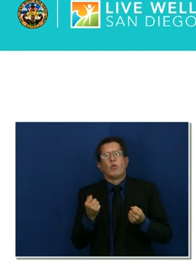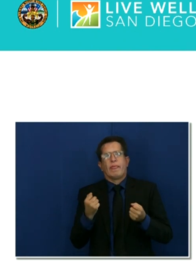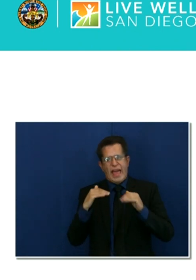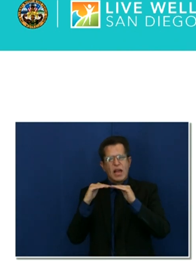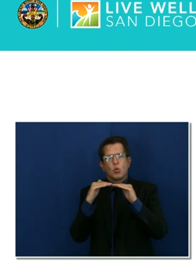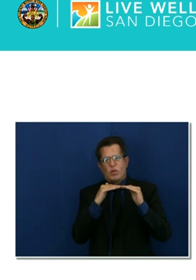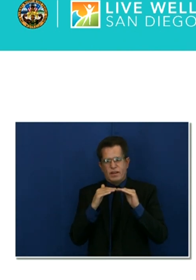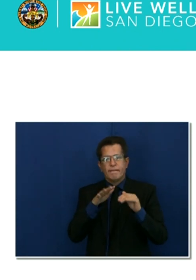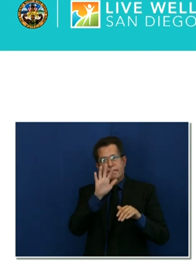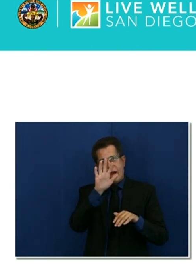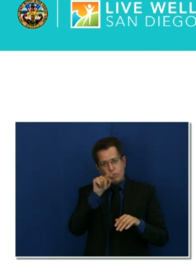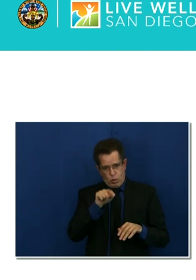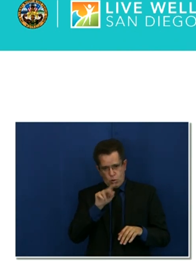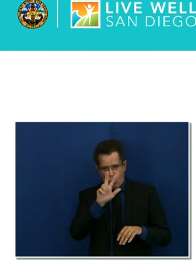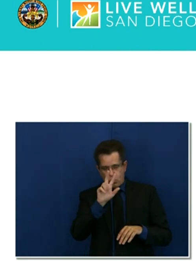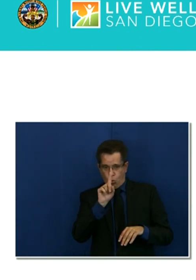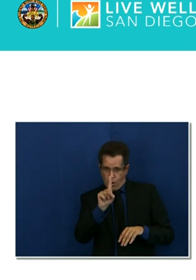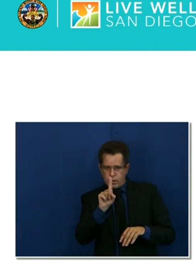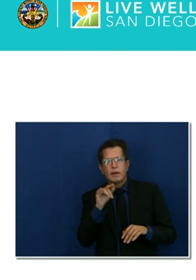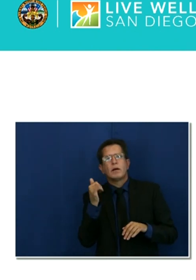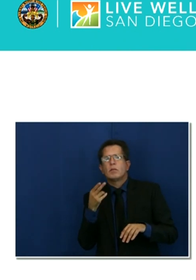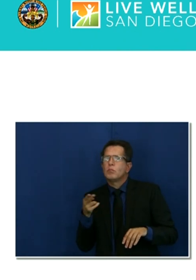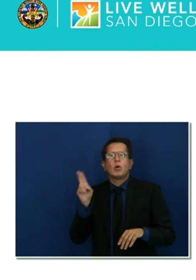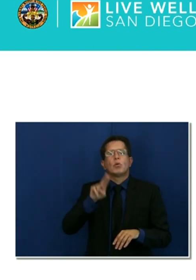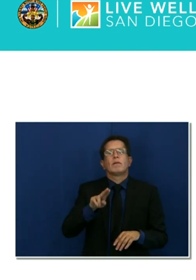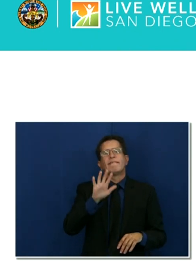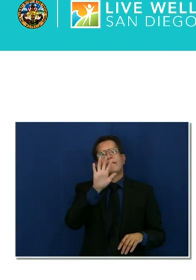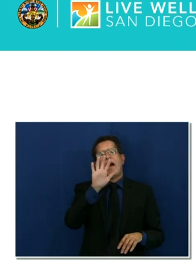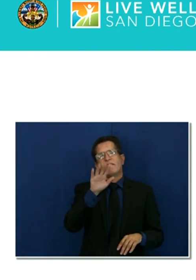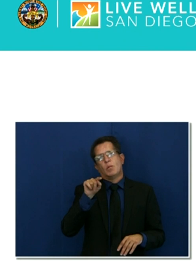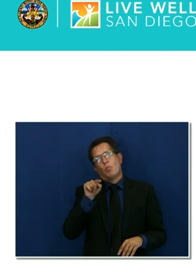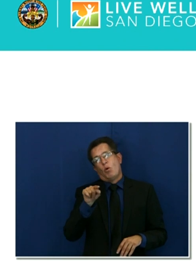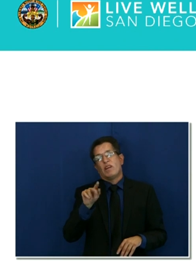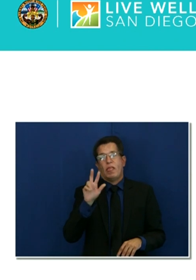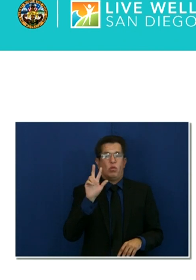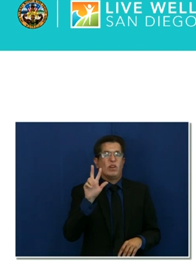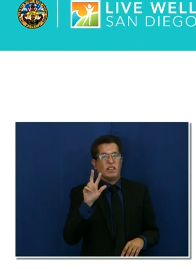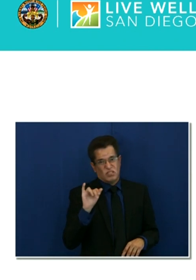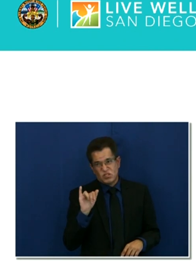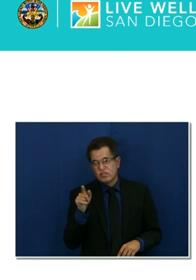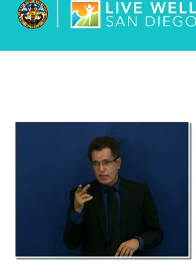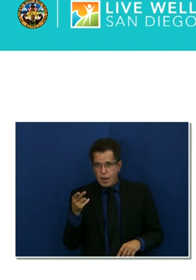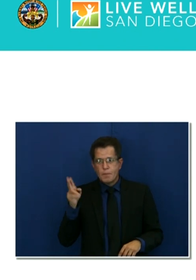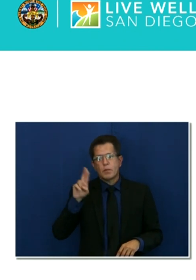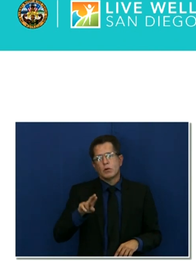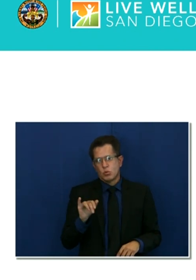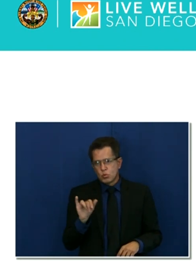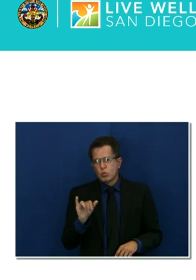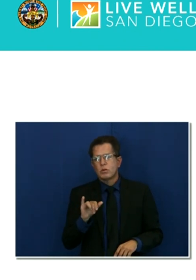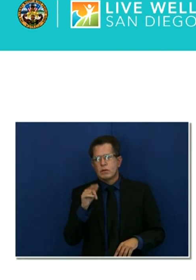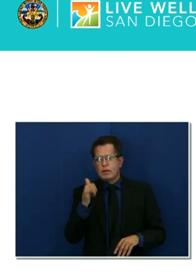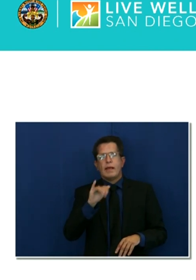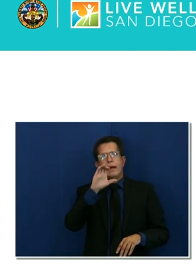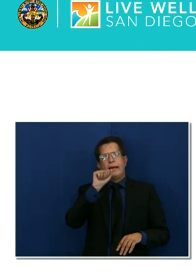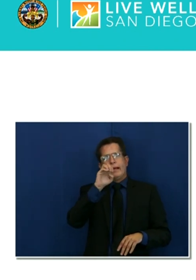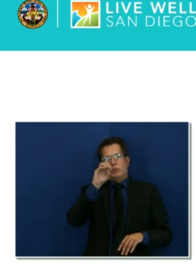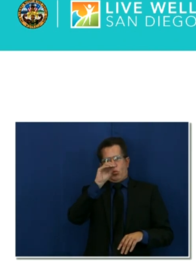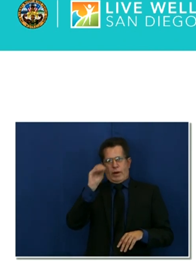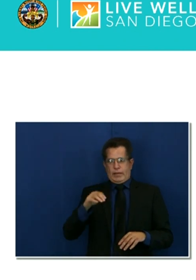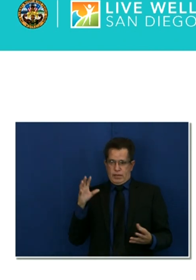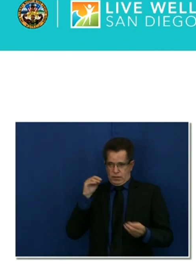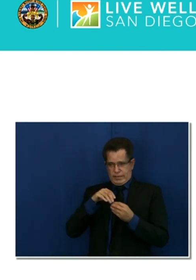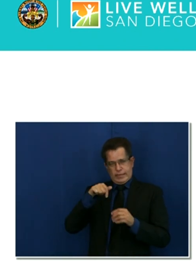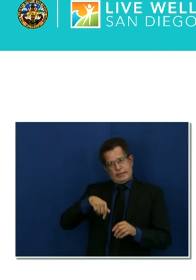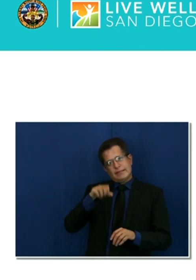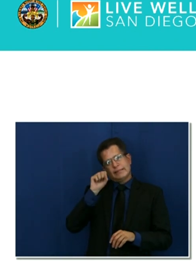5.1 to 5.3. And then based on the results just shared, specifically the case rate, San Diego County's